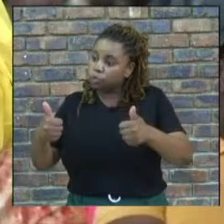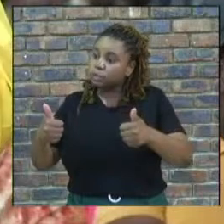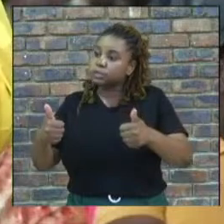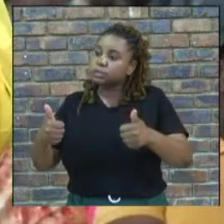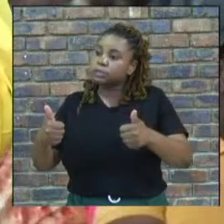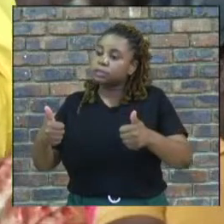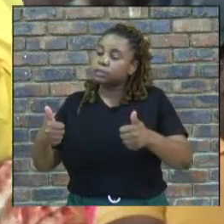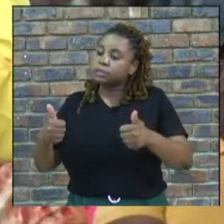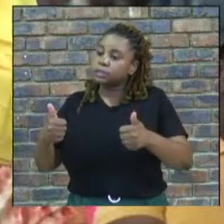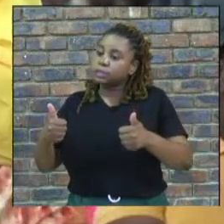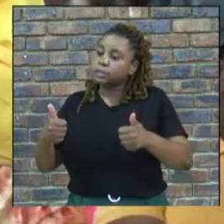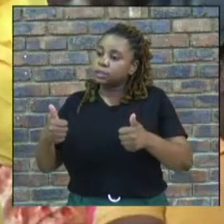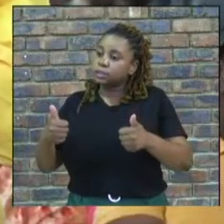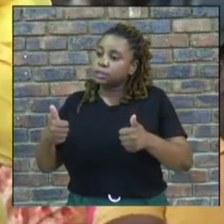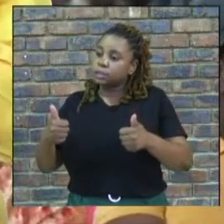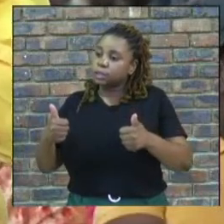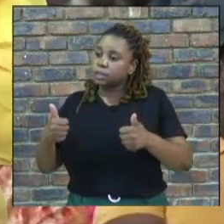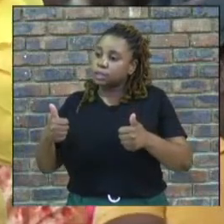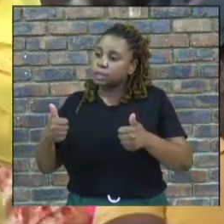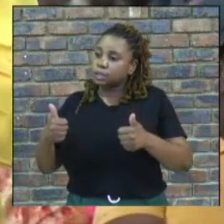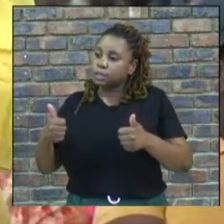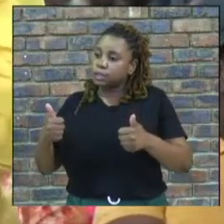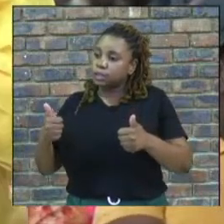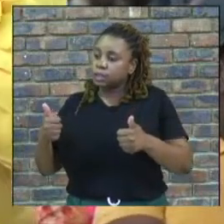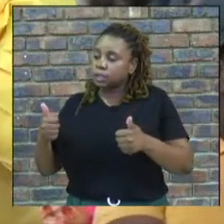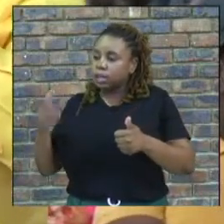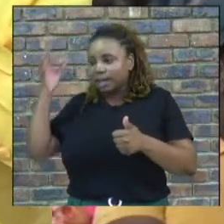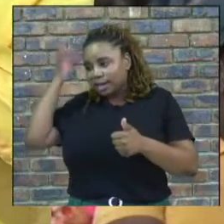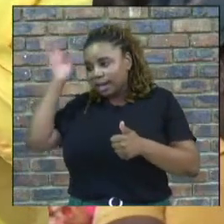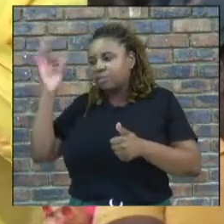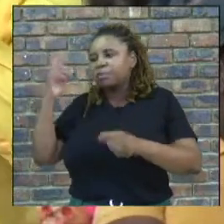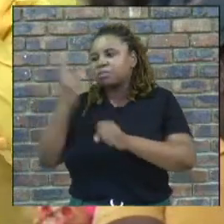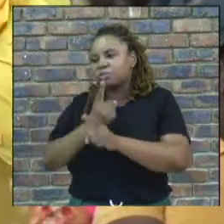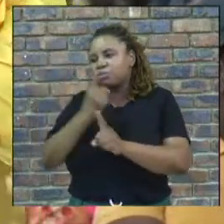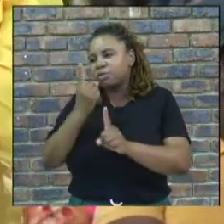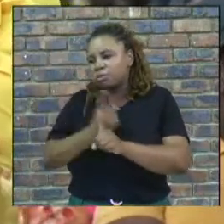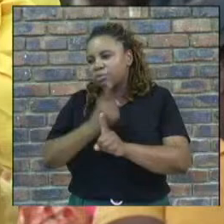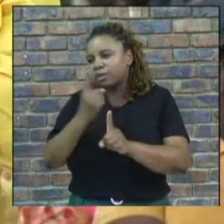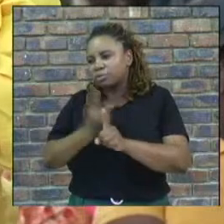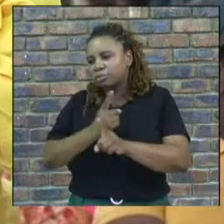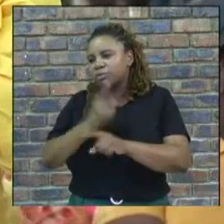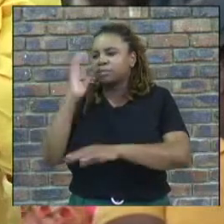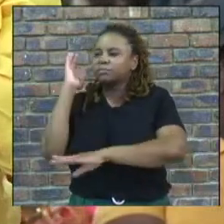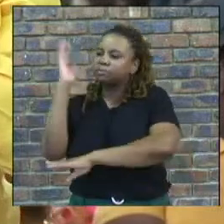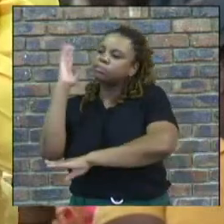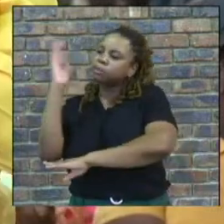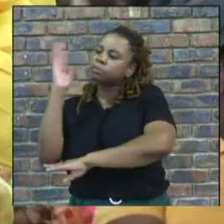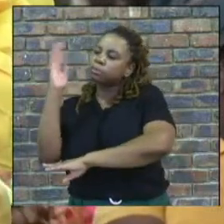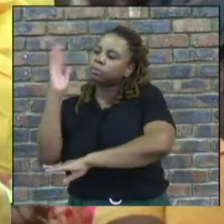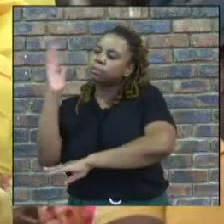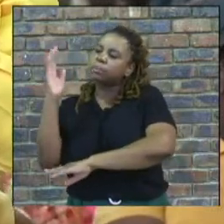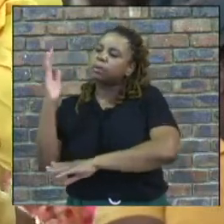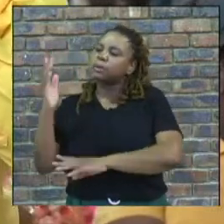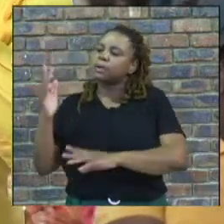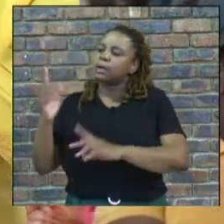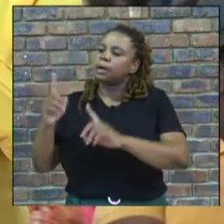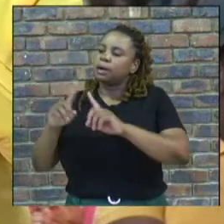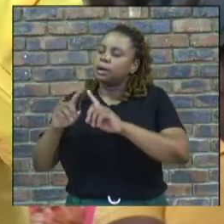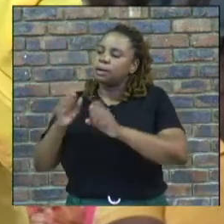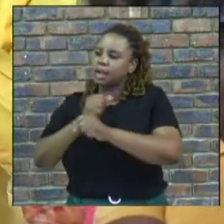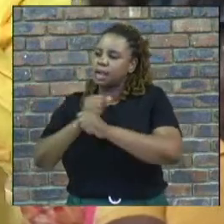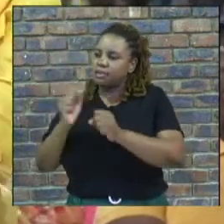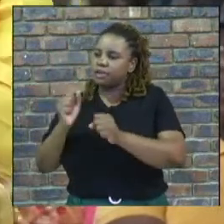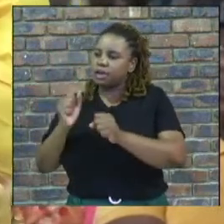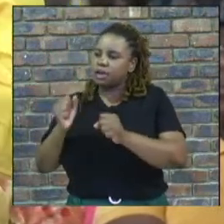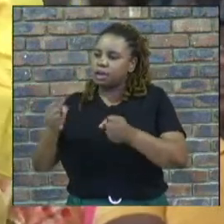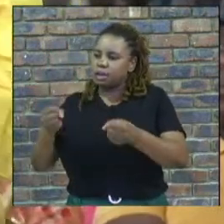esengiyazibopha. Ngoba ugovernment ungovernment ngeke umphikise. Mase iqalile into kufanele asiphi ithuba ukuthi